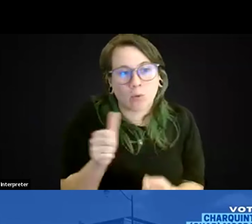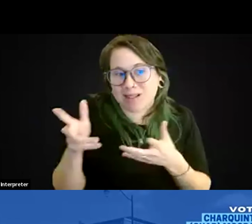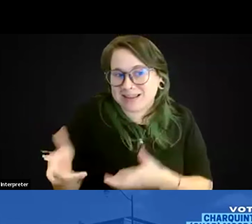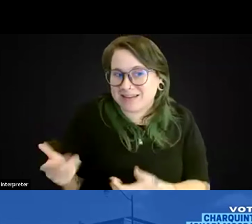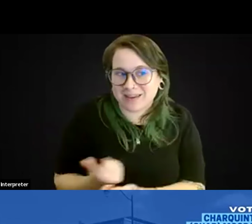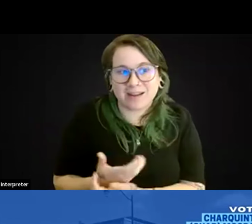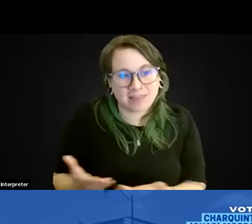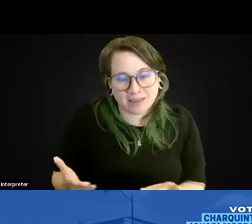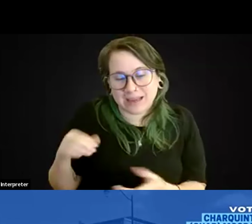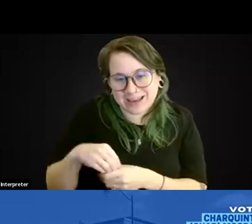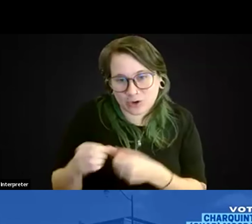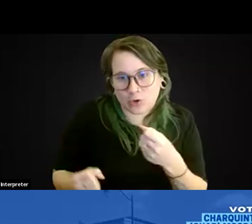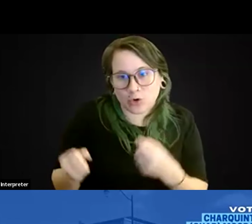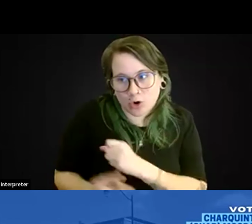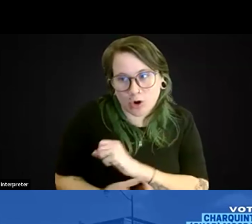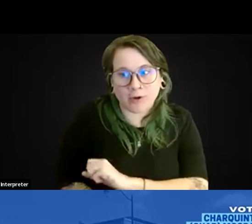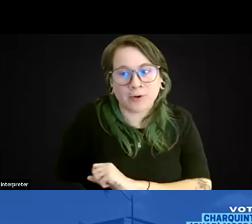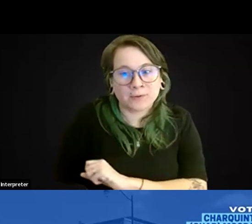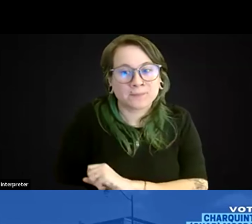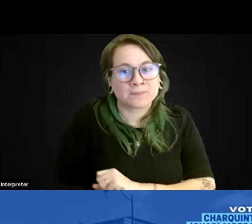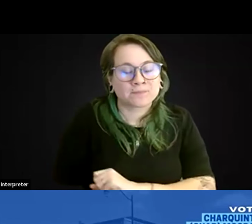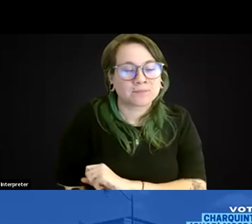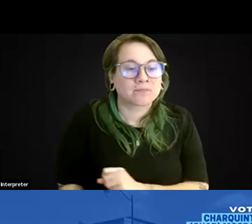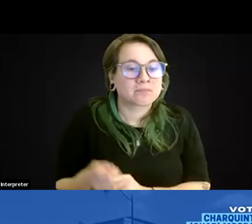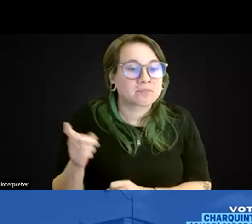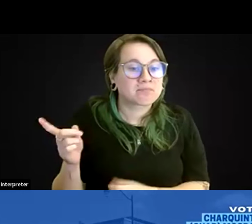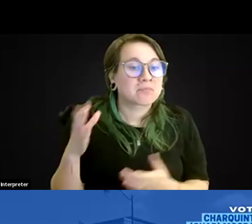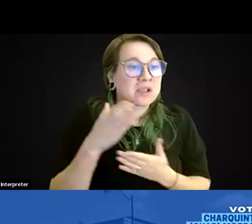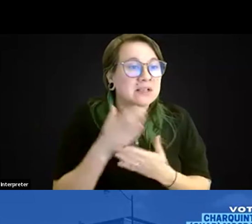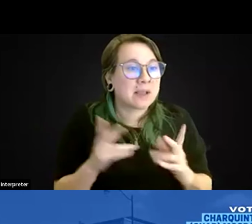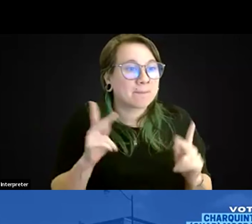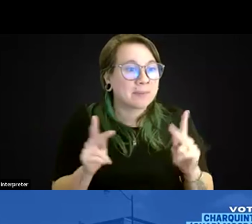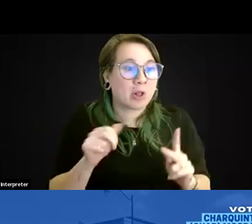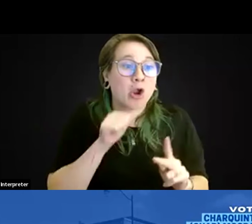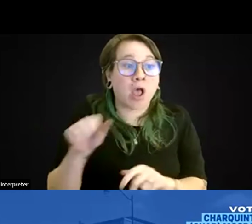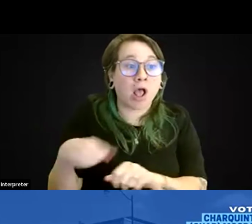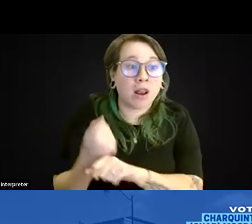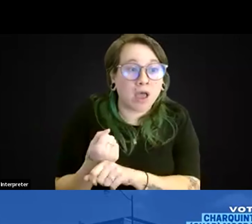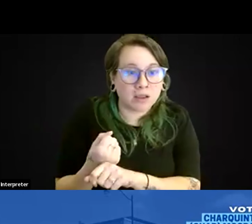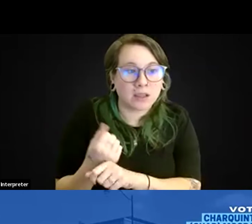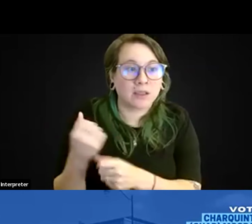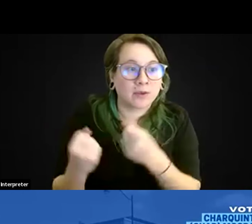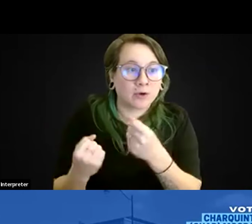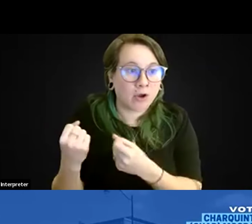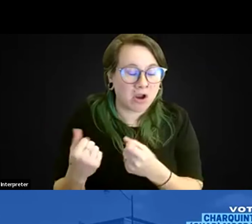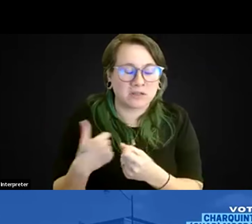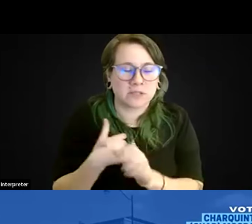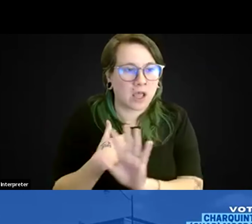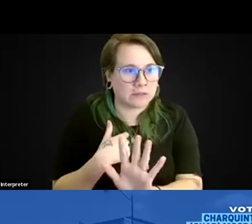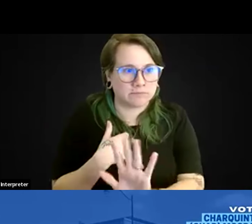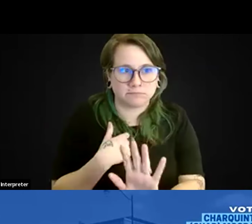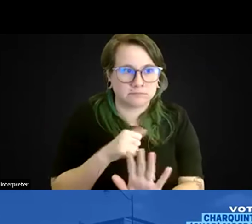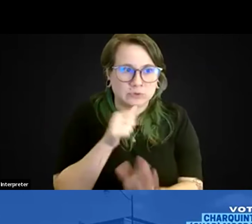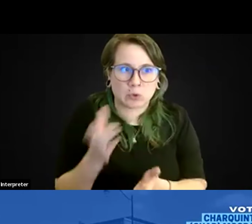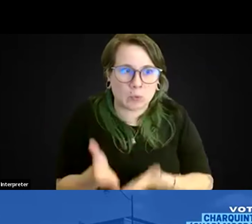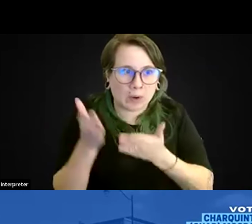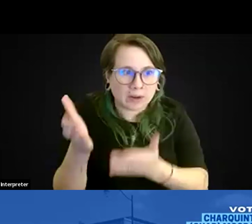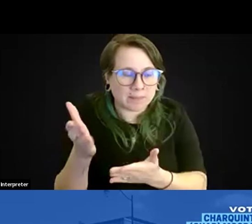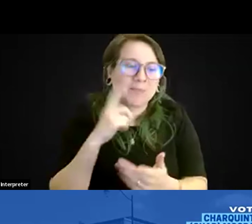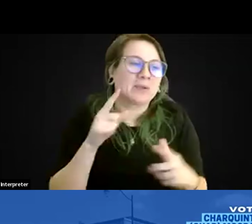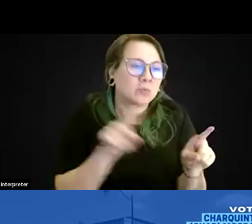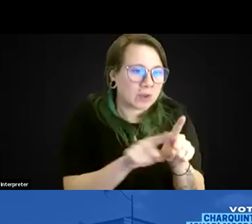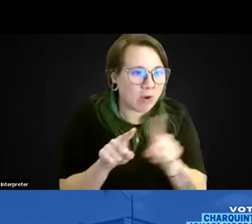Commissioner Rhodes, you had said that some people are not locking their cars. I highly recommend not doing that because we also